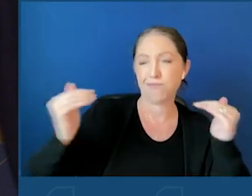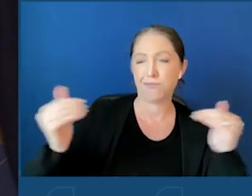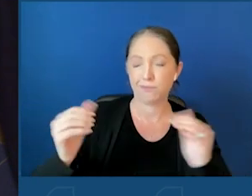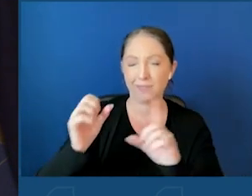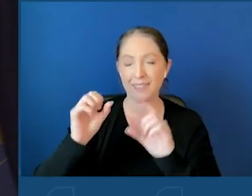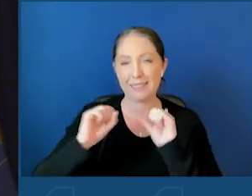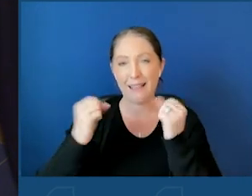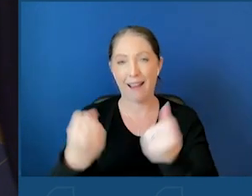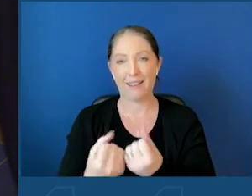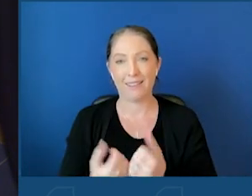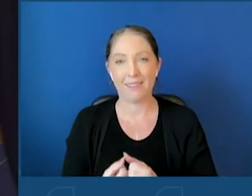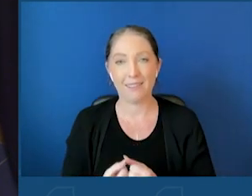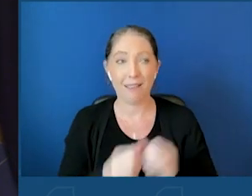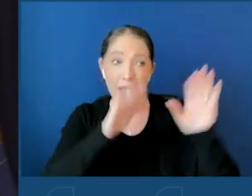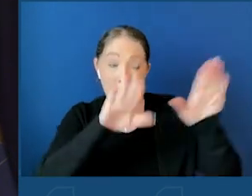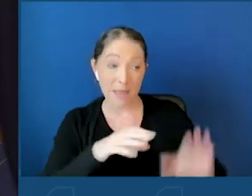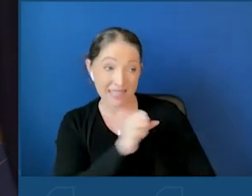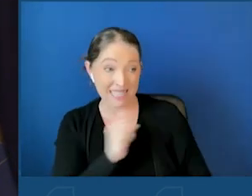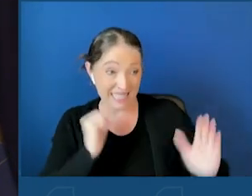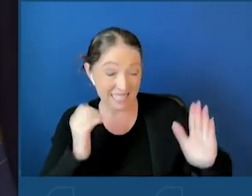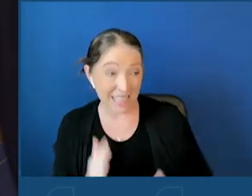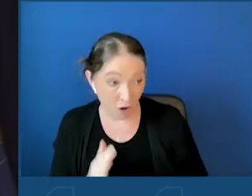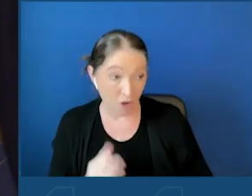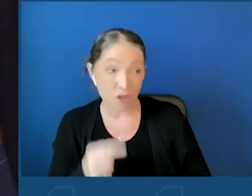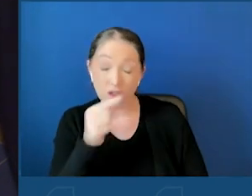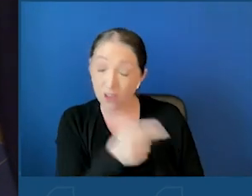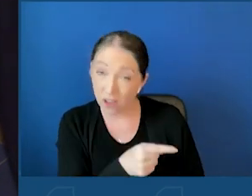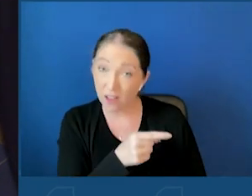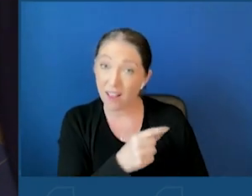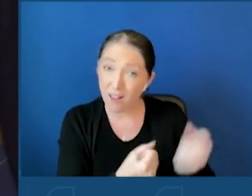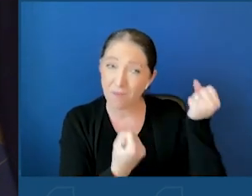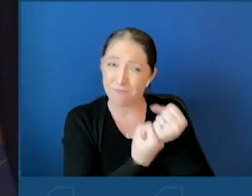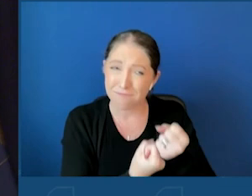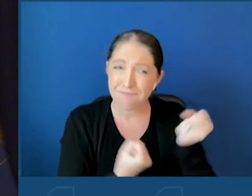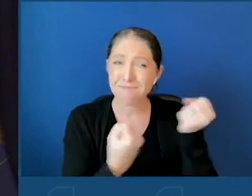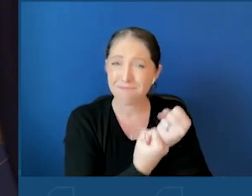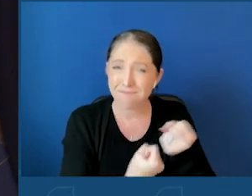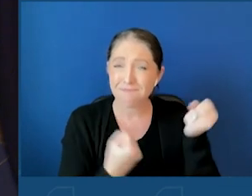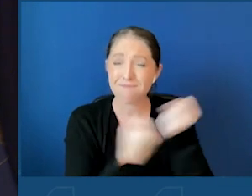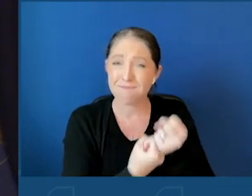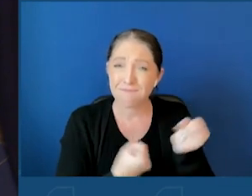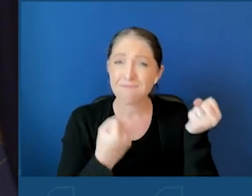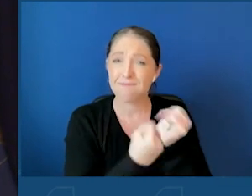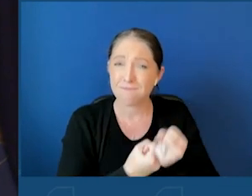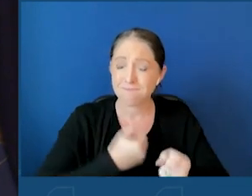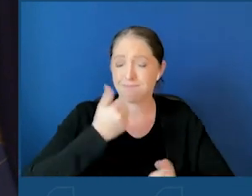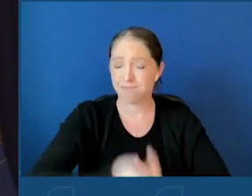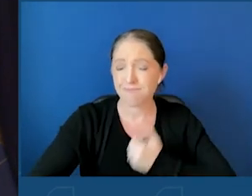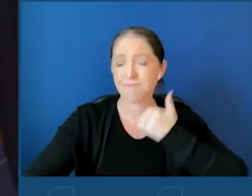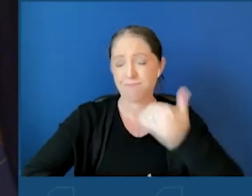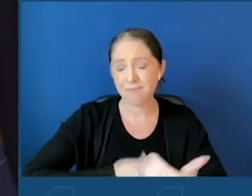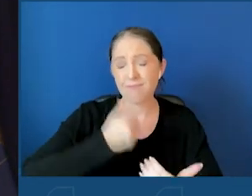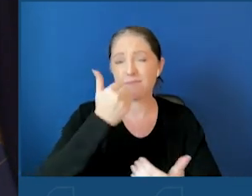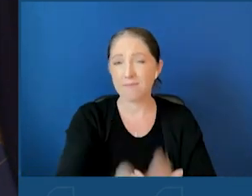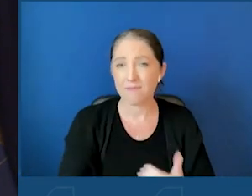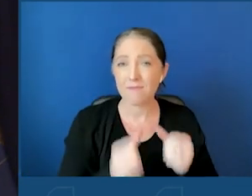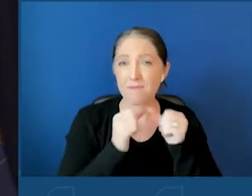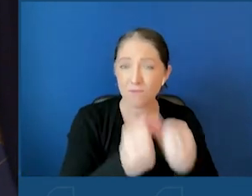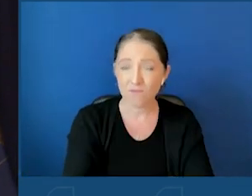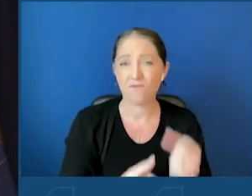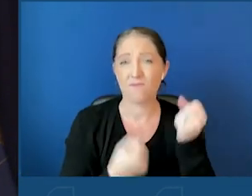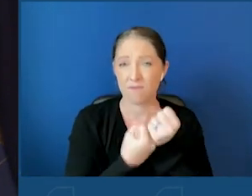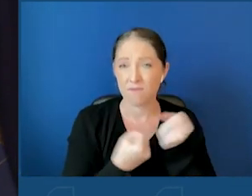great senators like Senator Brooke, a champion here who literally kept this beat drumming. Thank you,